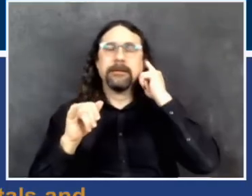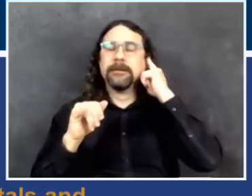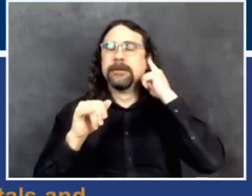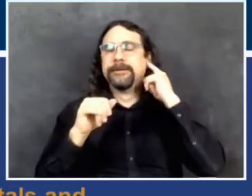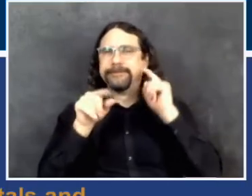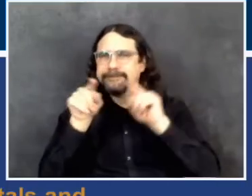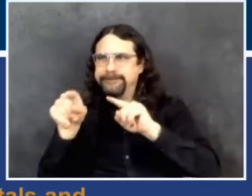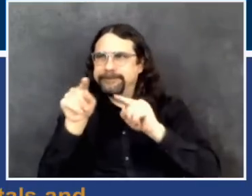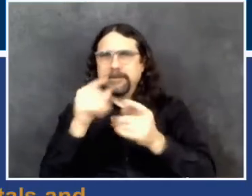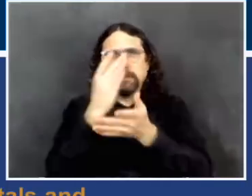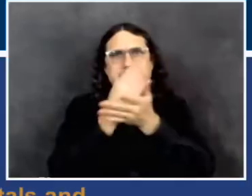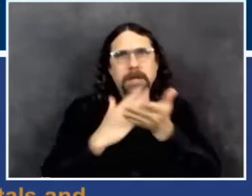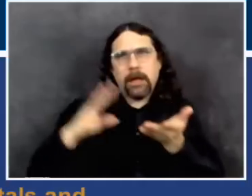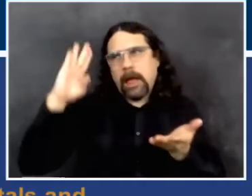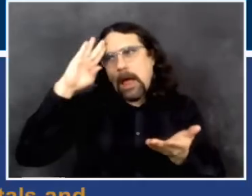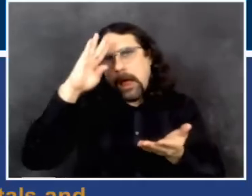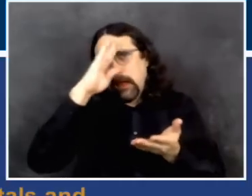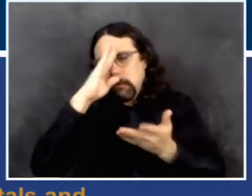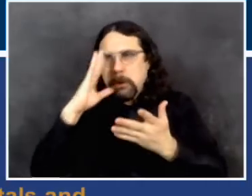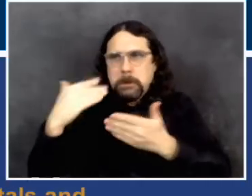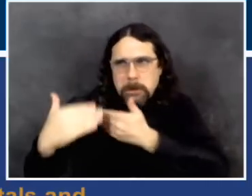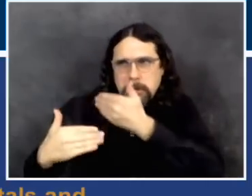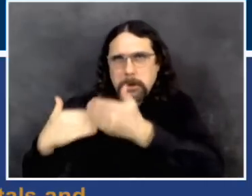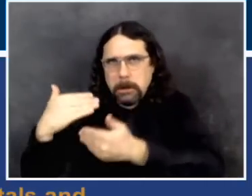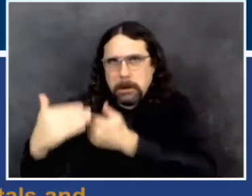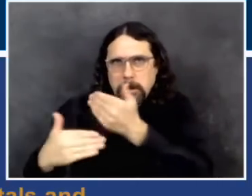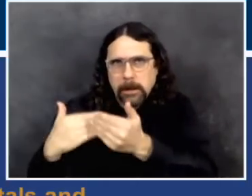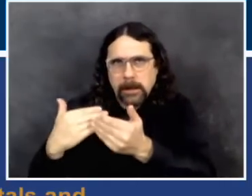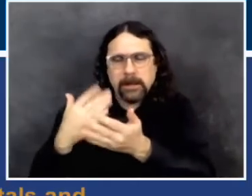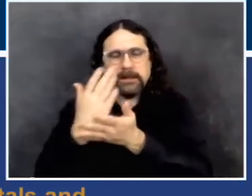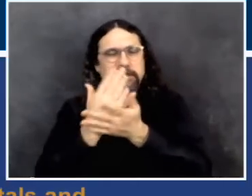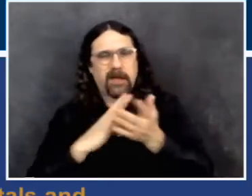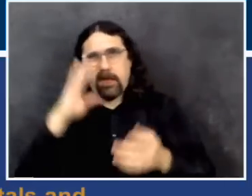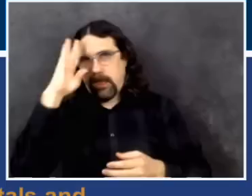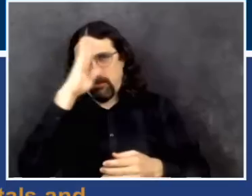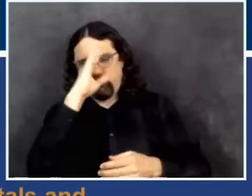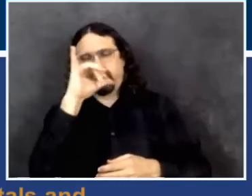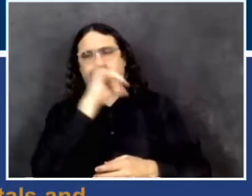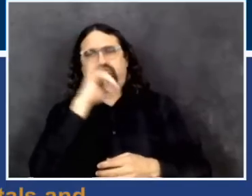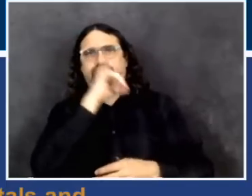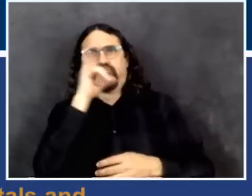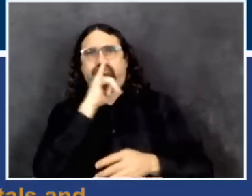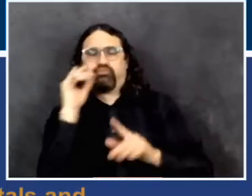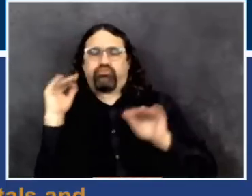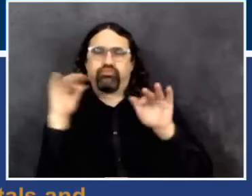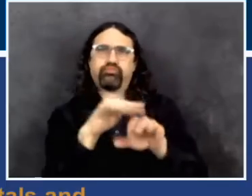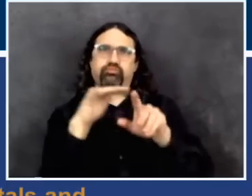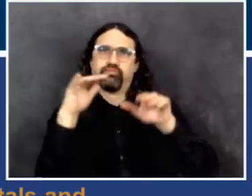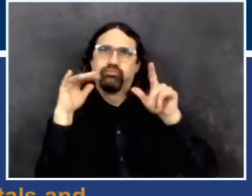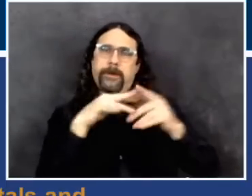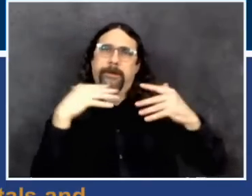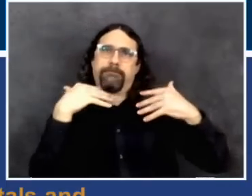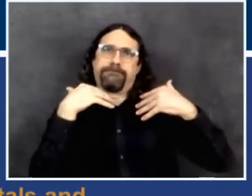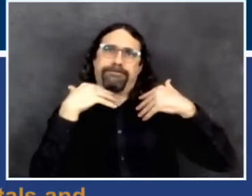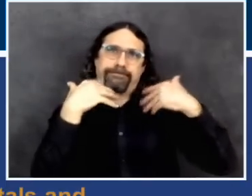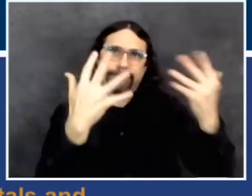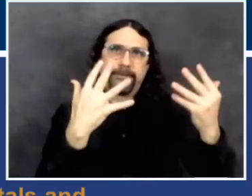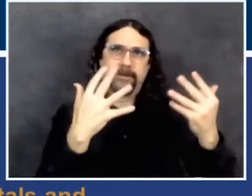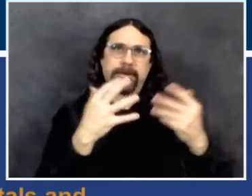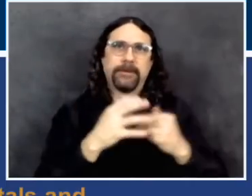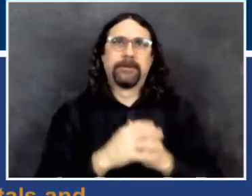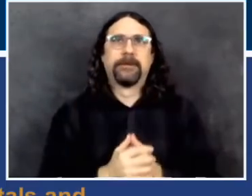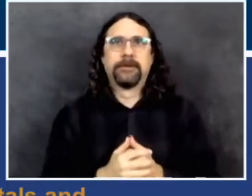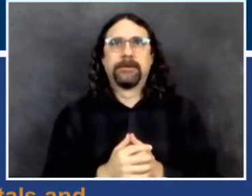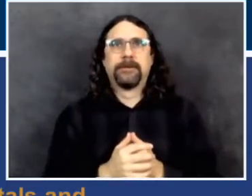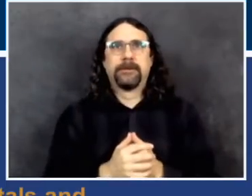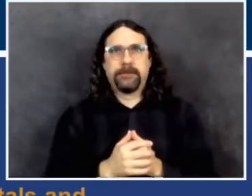those bearing the biggest brunt here. They are smaller hospitals, community hospitals, hospitals that for a long time have not